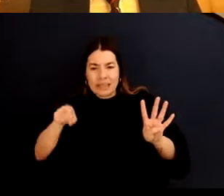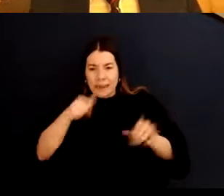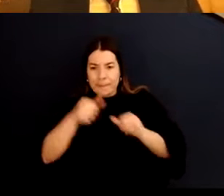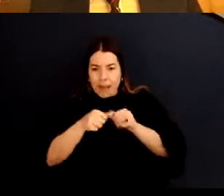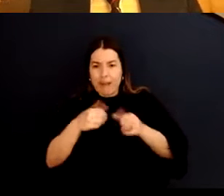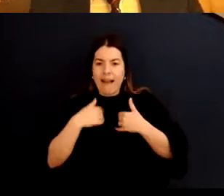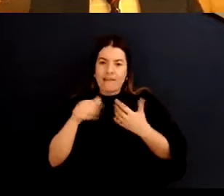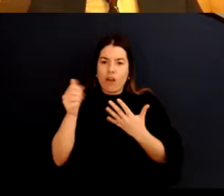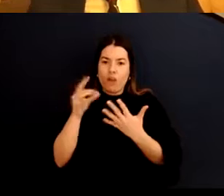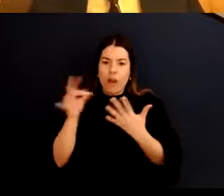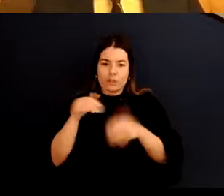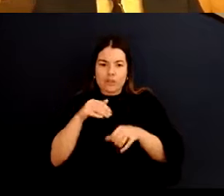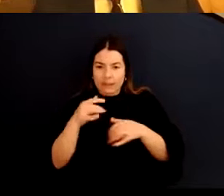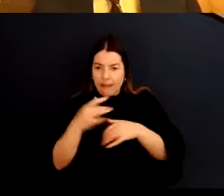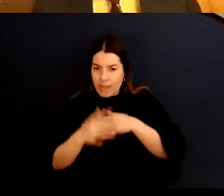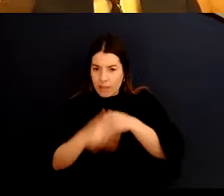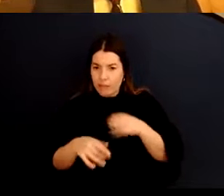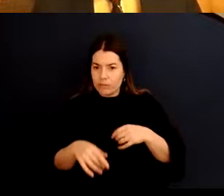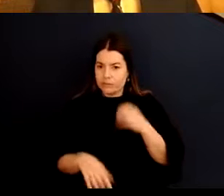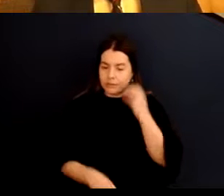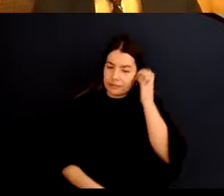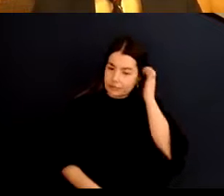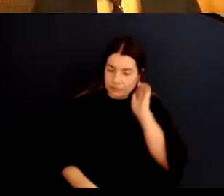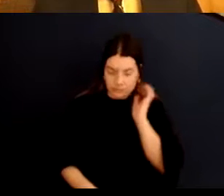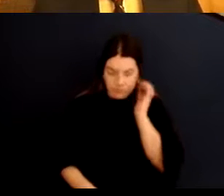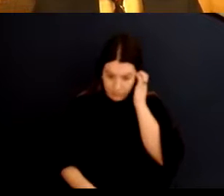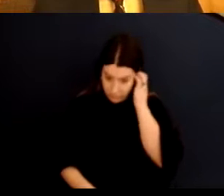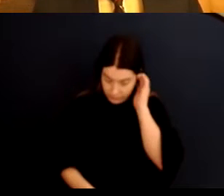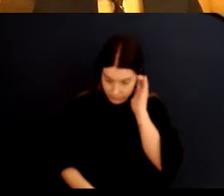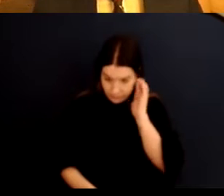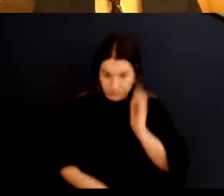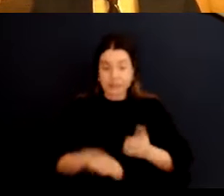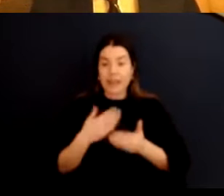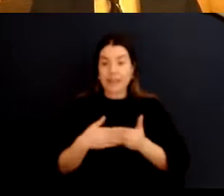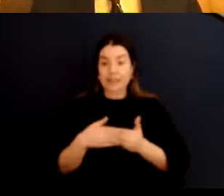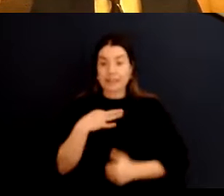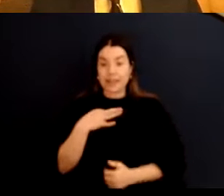Thank you. Yes, ma'am. Thank you. The next candidate on this question